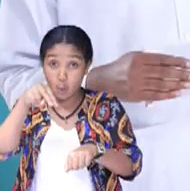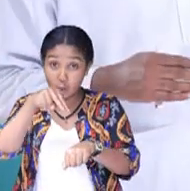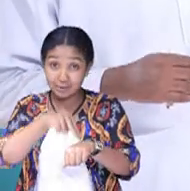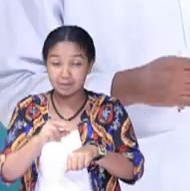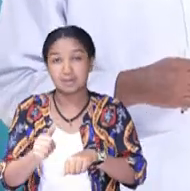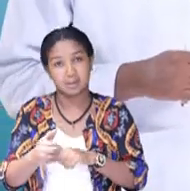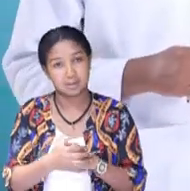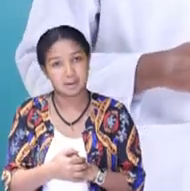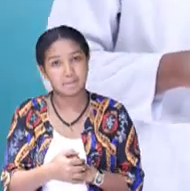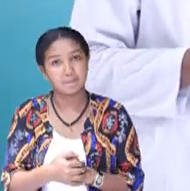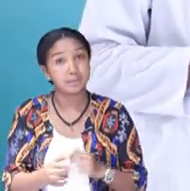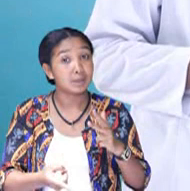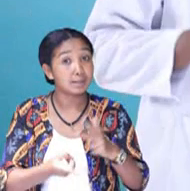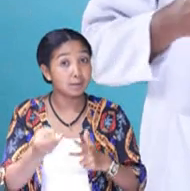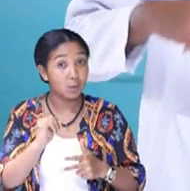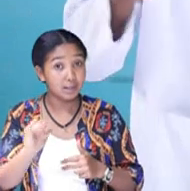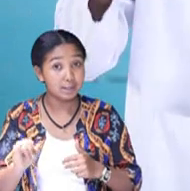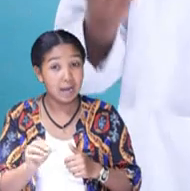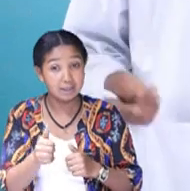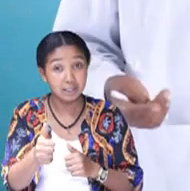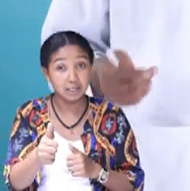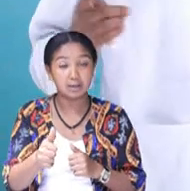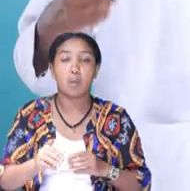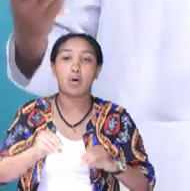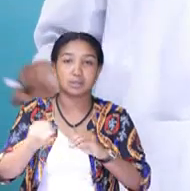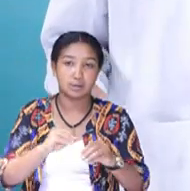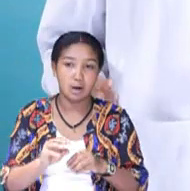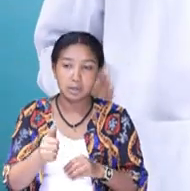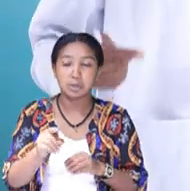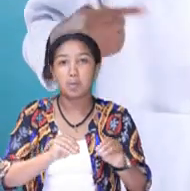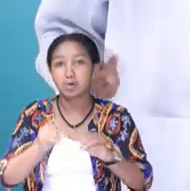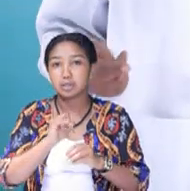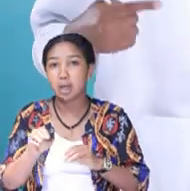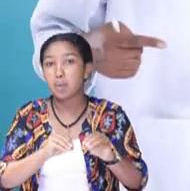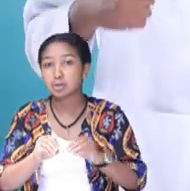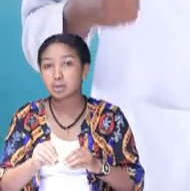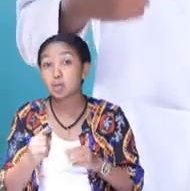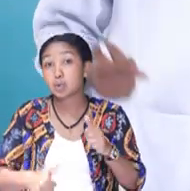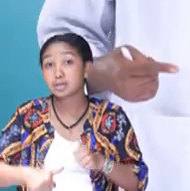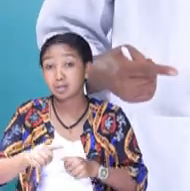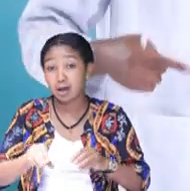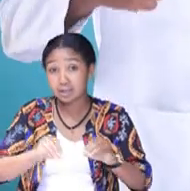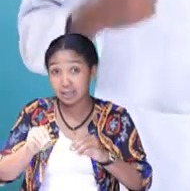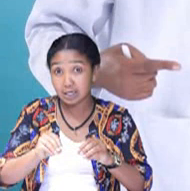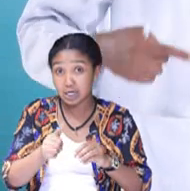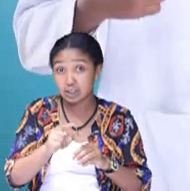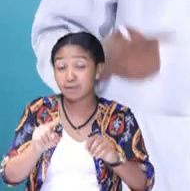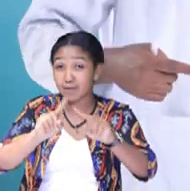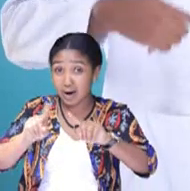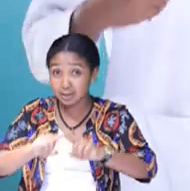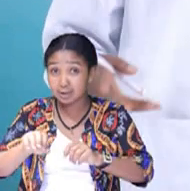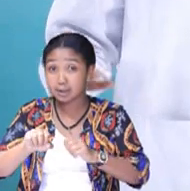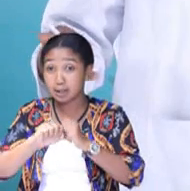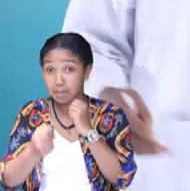constant acceleration. And the other point is accelerating motion. Accelerating motion is a motion in which its acceleration varies